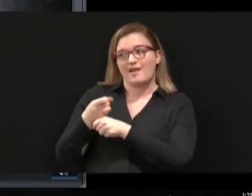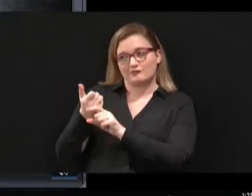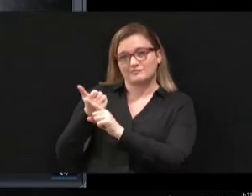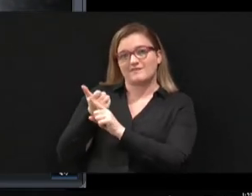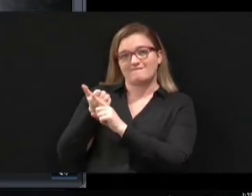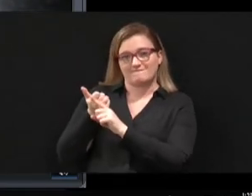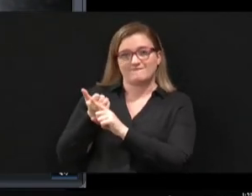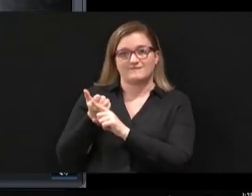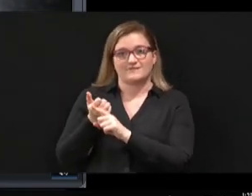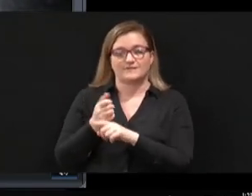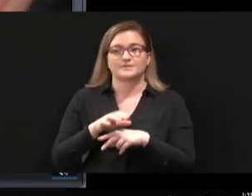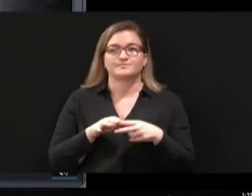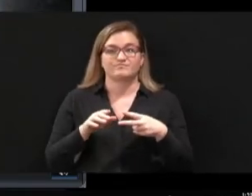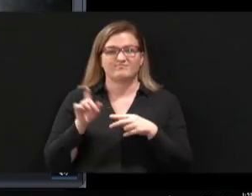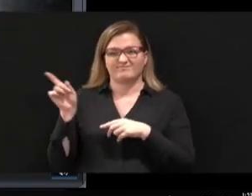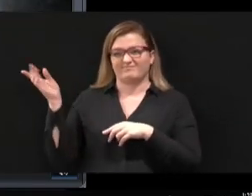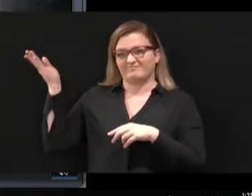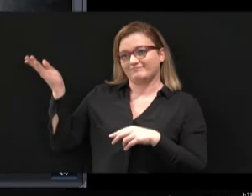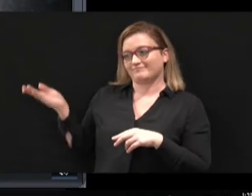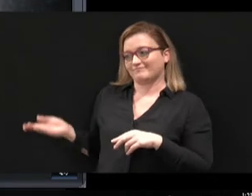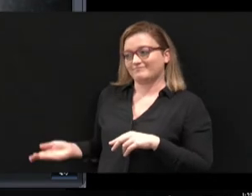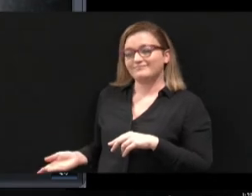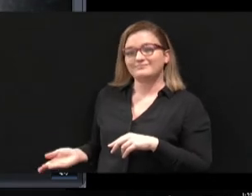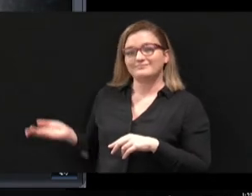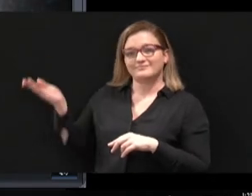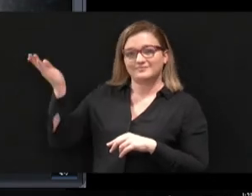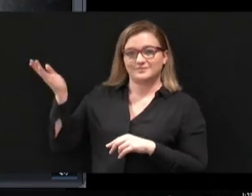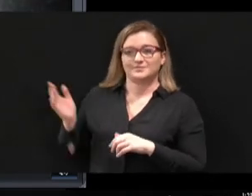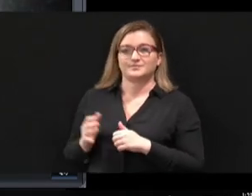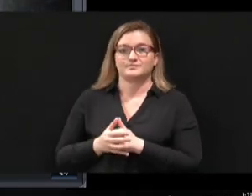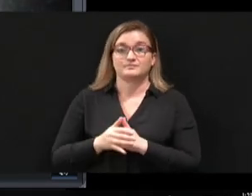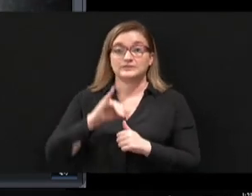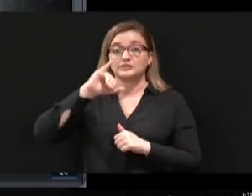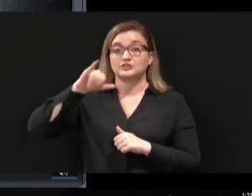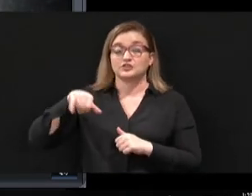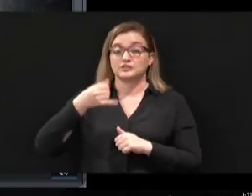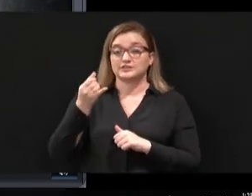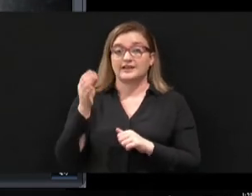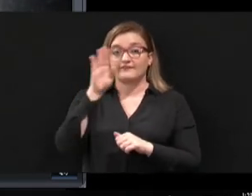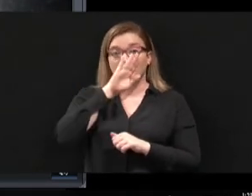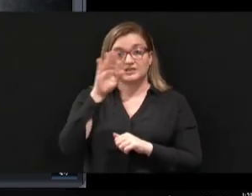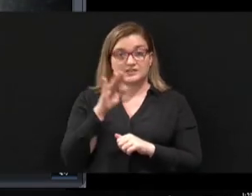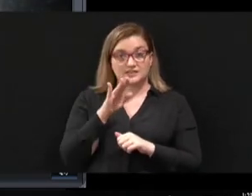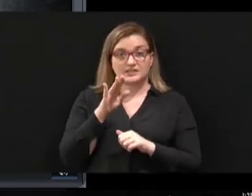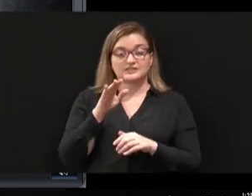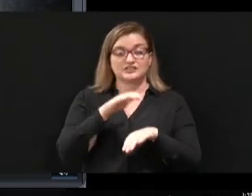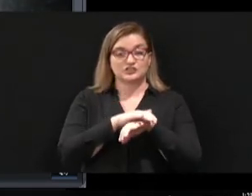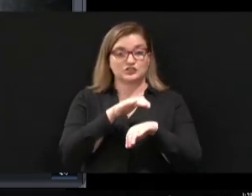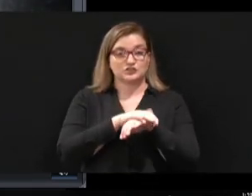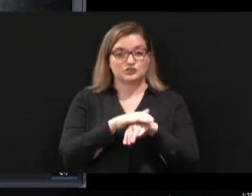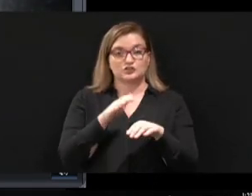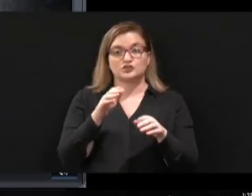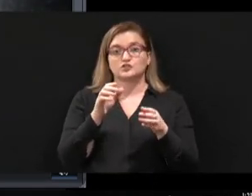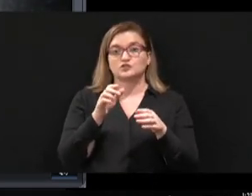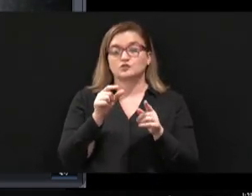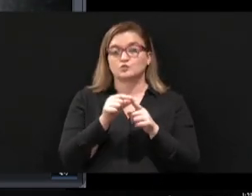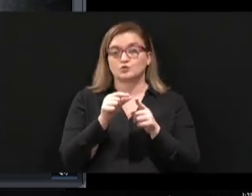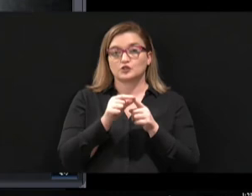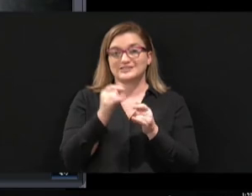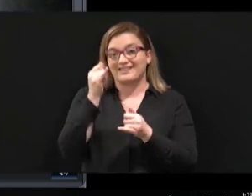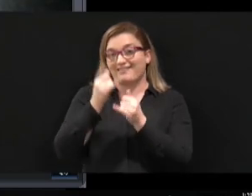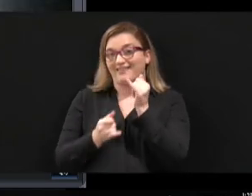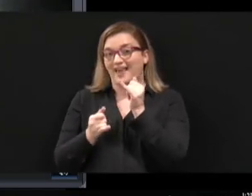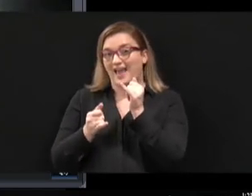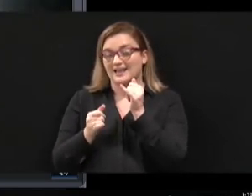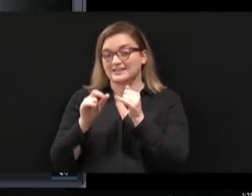word's last letter. So can you say that, please? J is never an English word's last